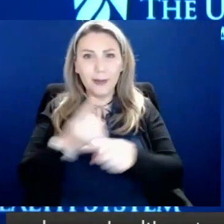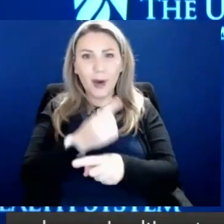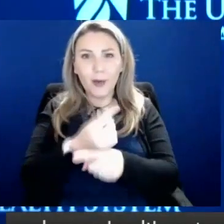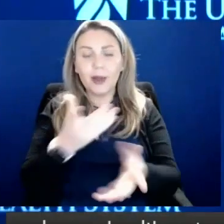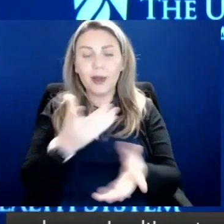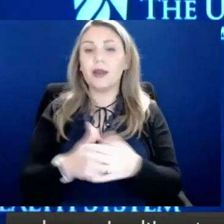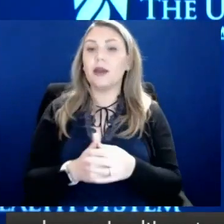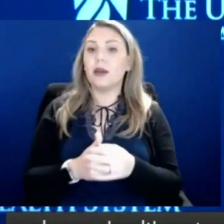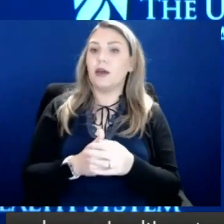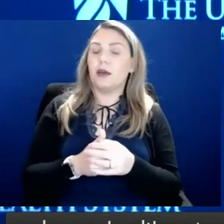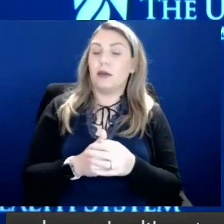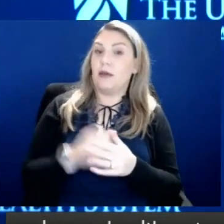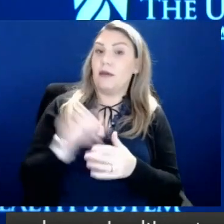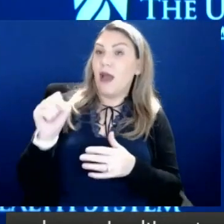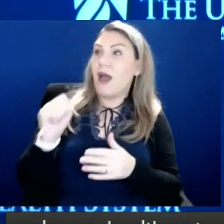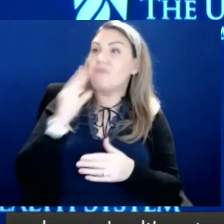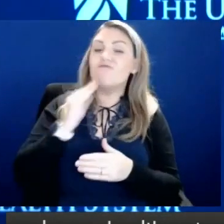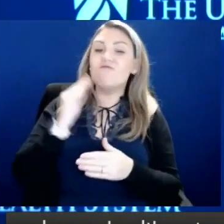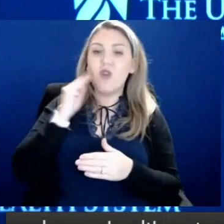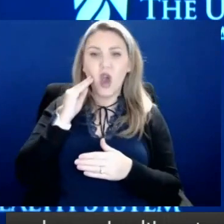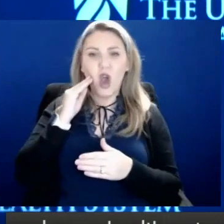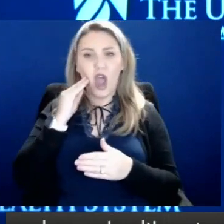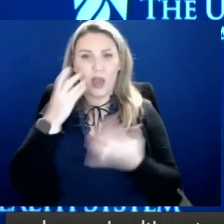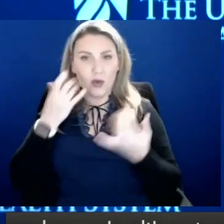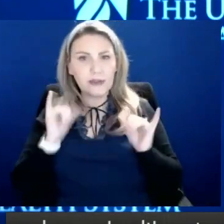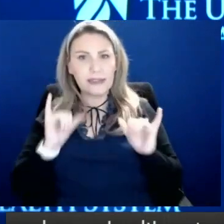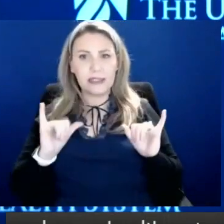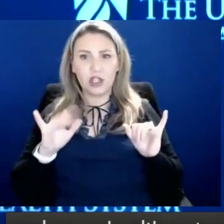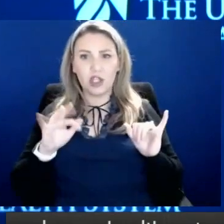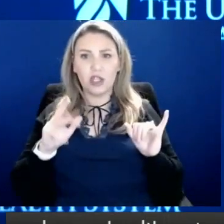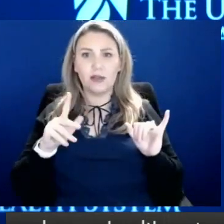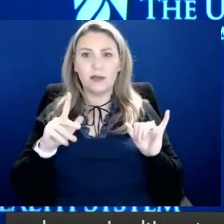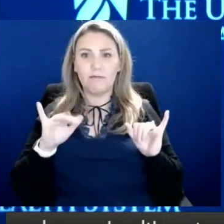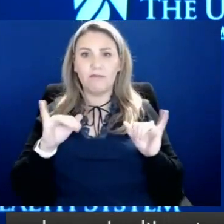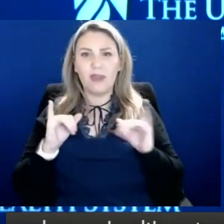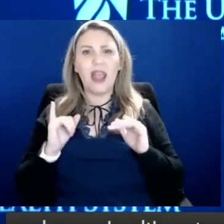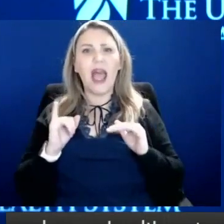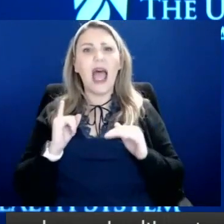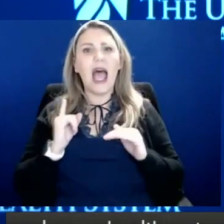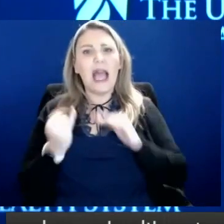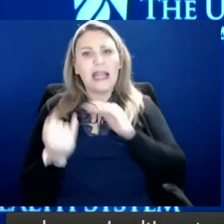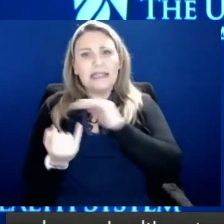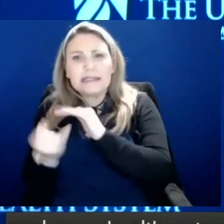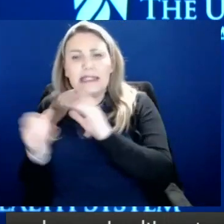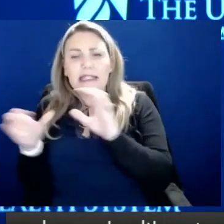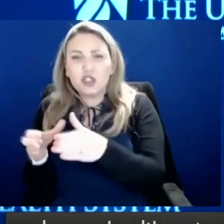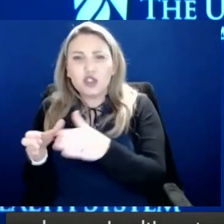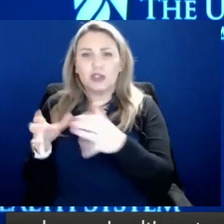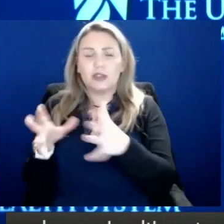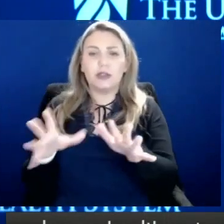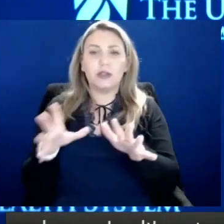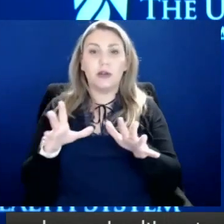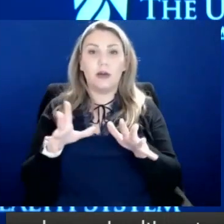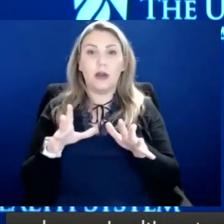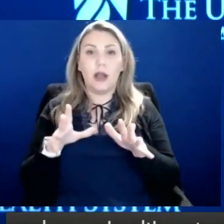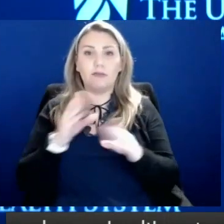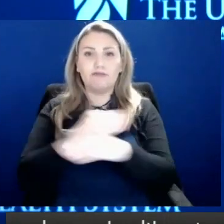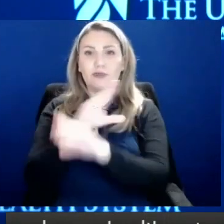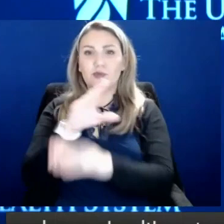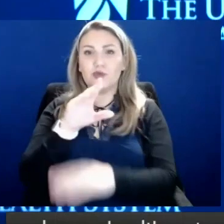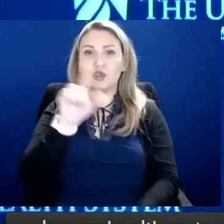this is it was when I was still in isolation, and I turned on the Zoom meeting, and I'm with my boss